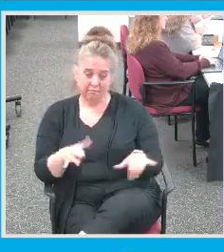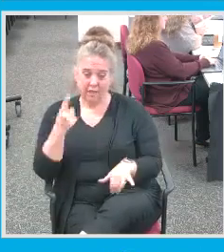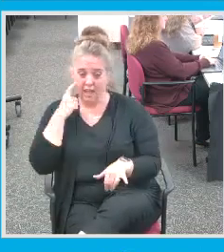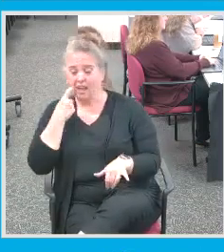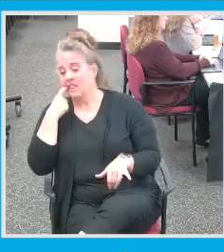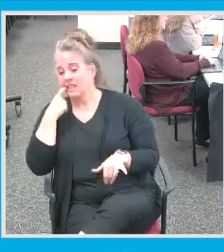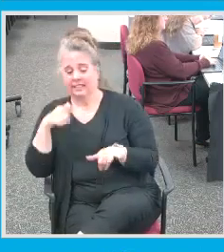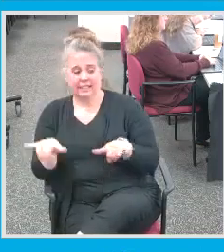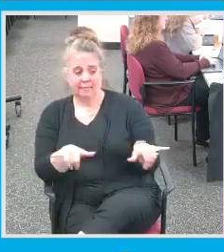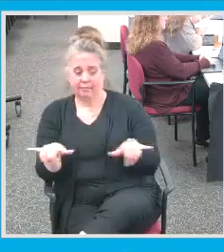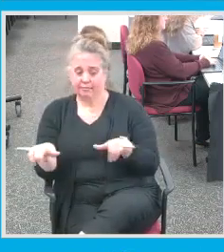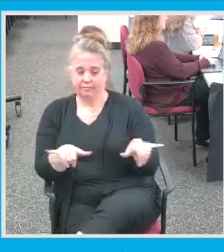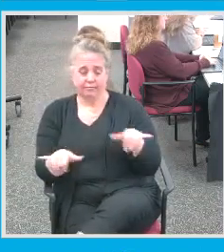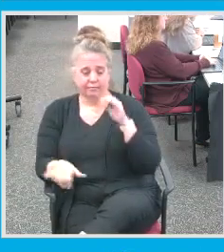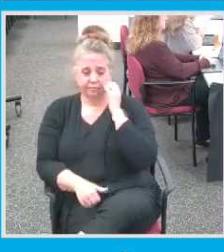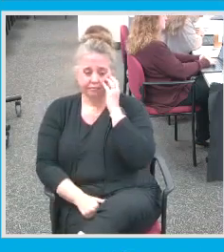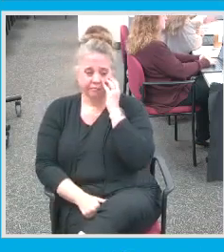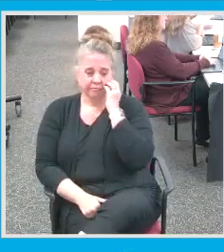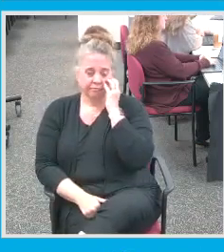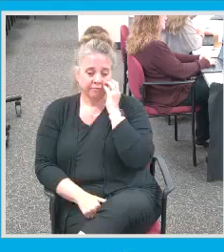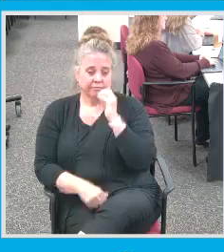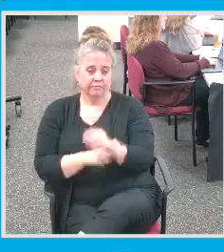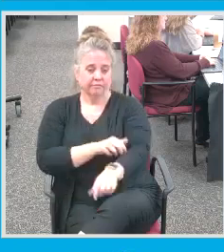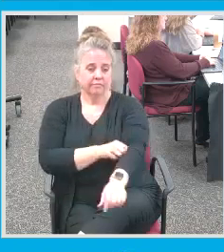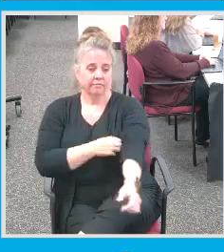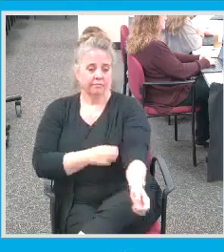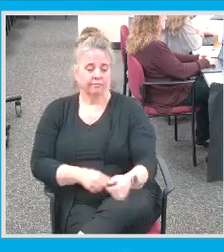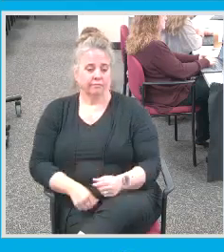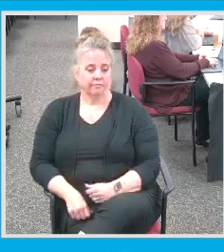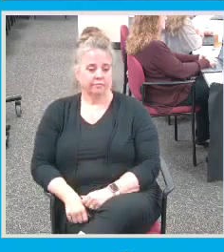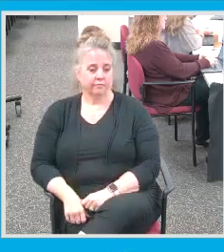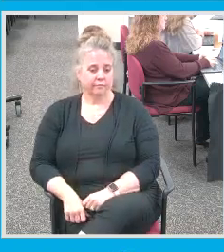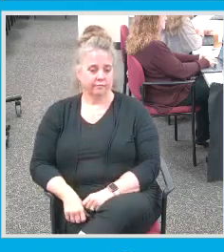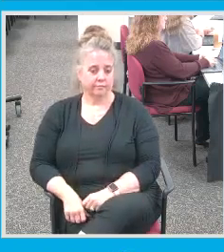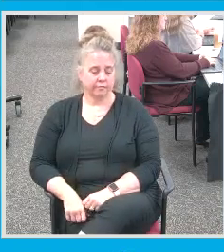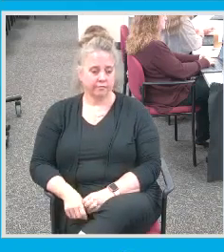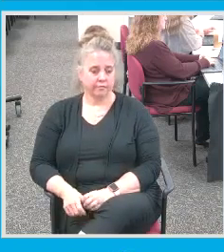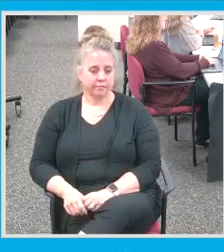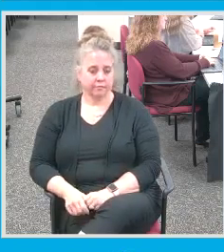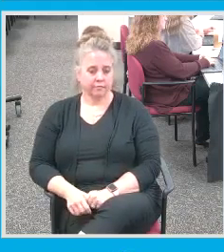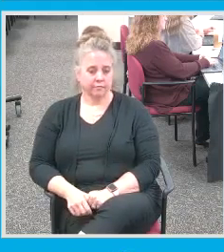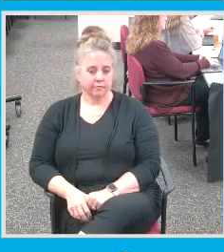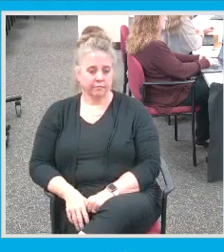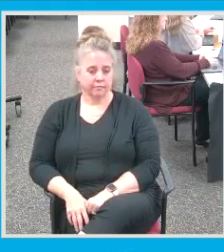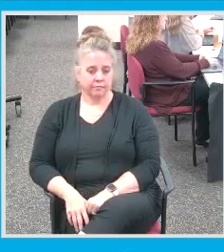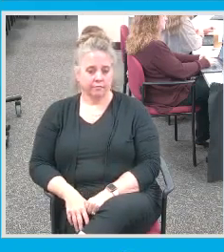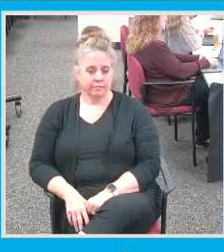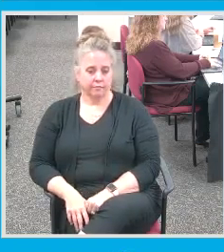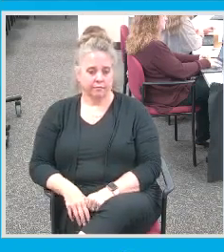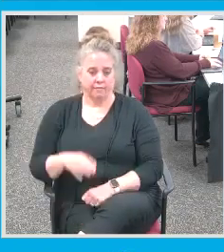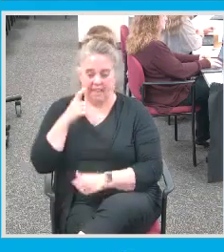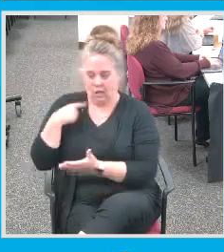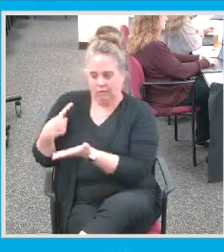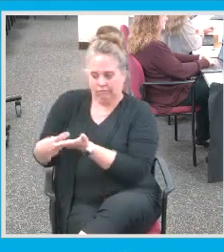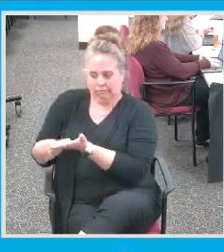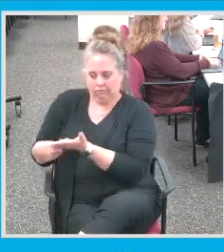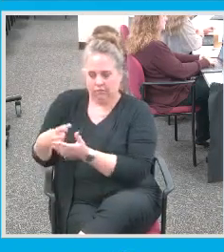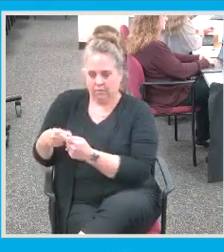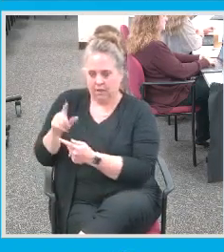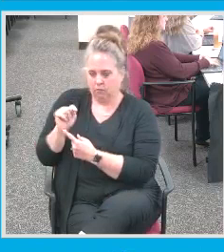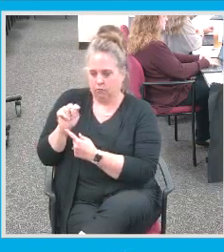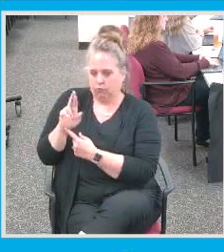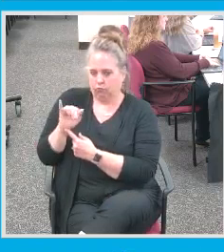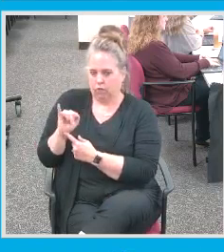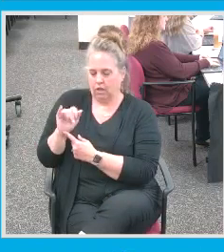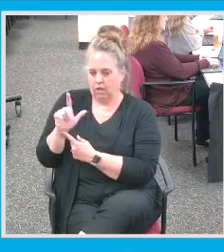I know, Susan, you and I spoke about this a couple weeks ago when we met, but in Tri-Lakes, it's interesting to me, in both of